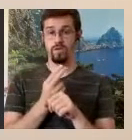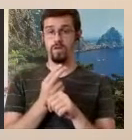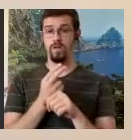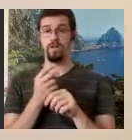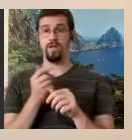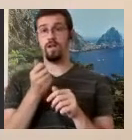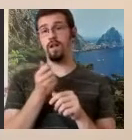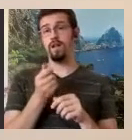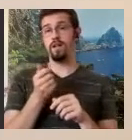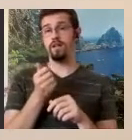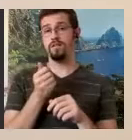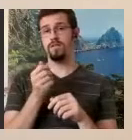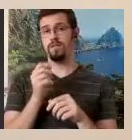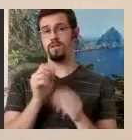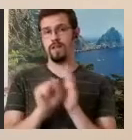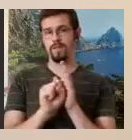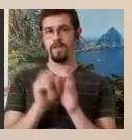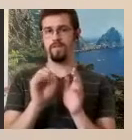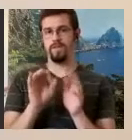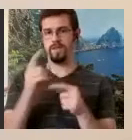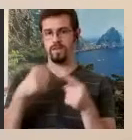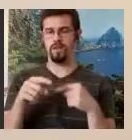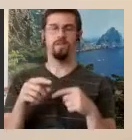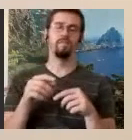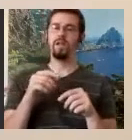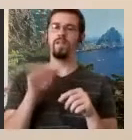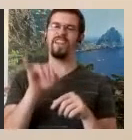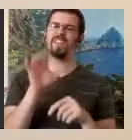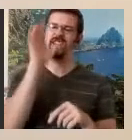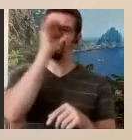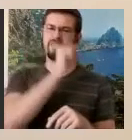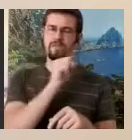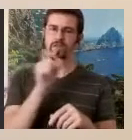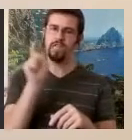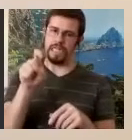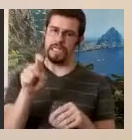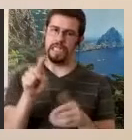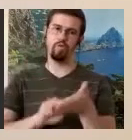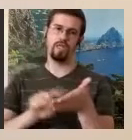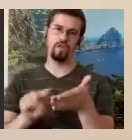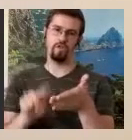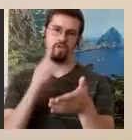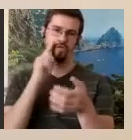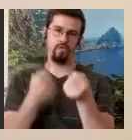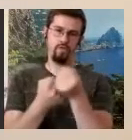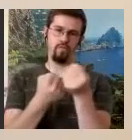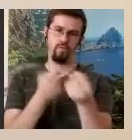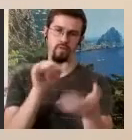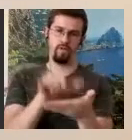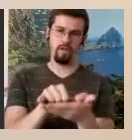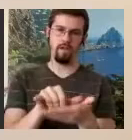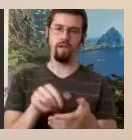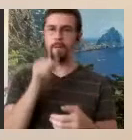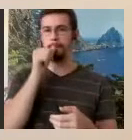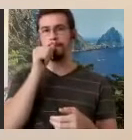this the work I carried out for this section confirms that very strongly, that none of